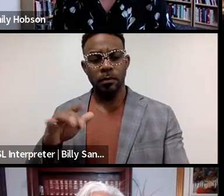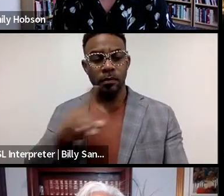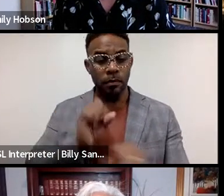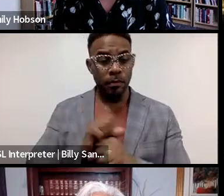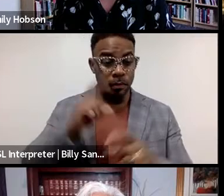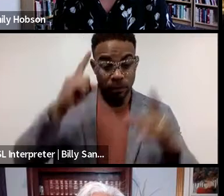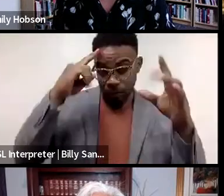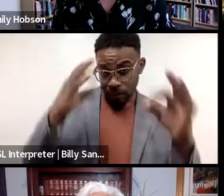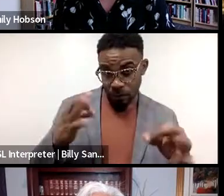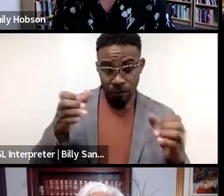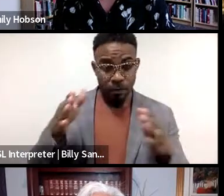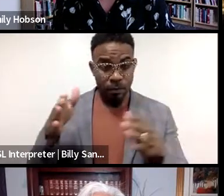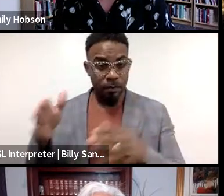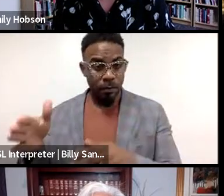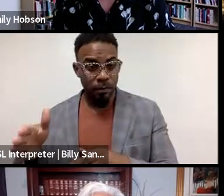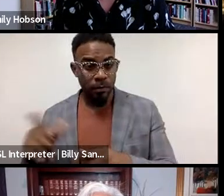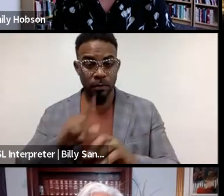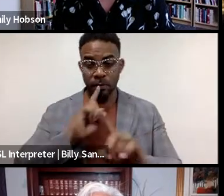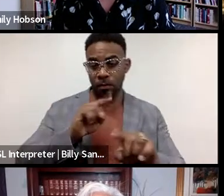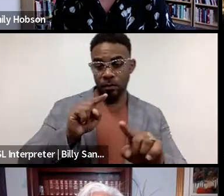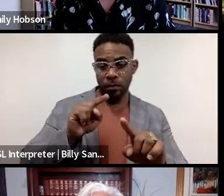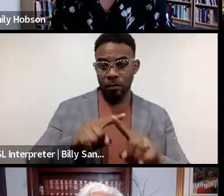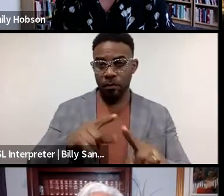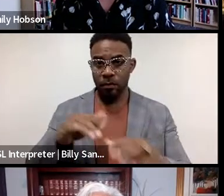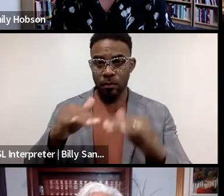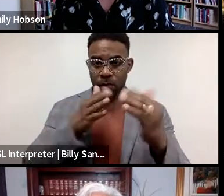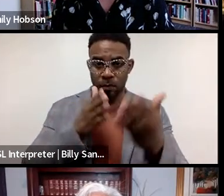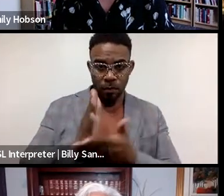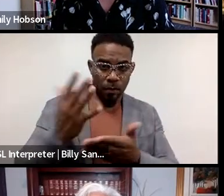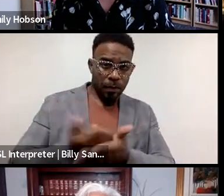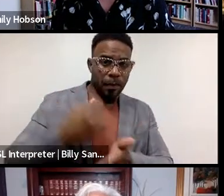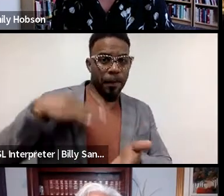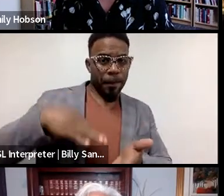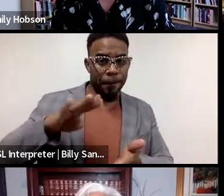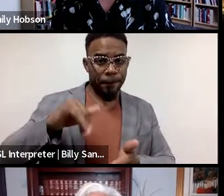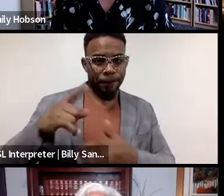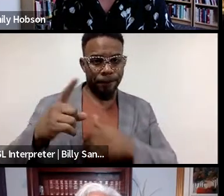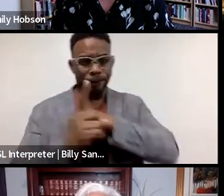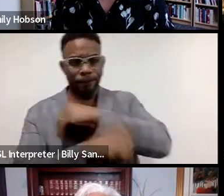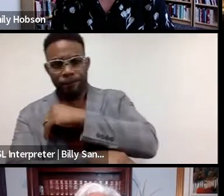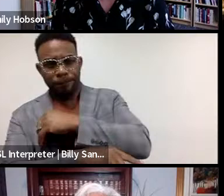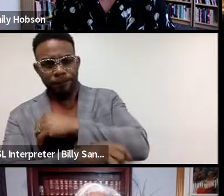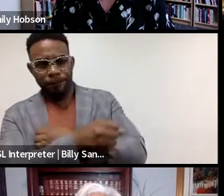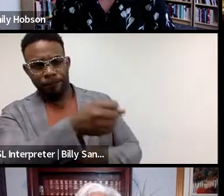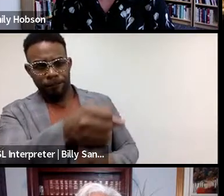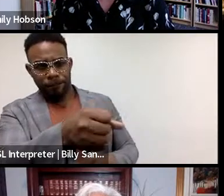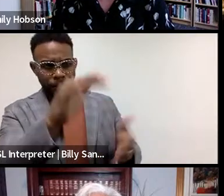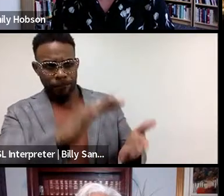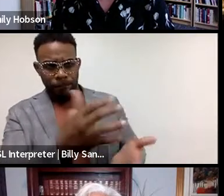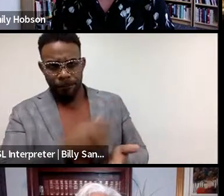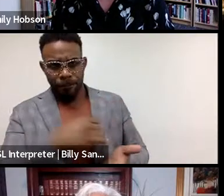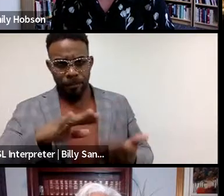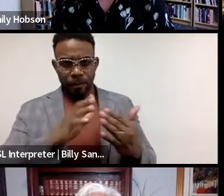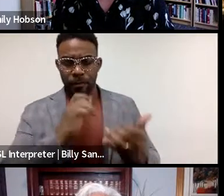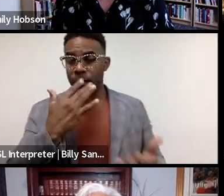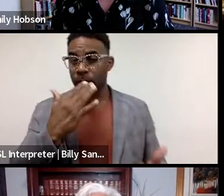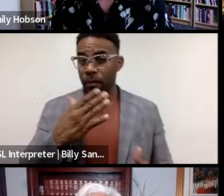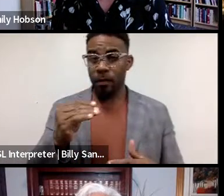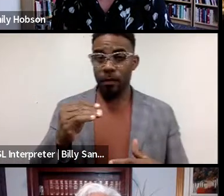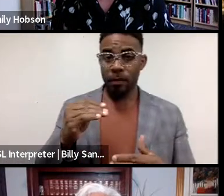ultimate decision in many ways to respond to civil rights gains by criminalizing low-income communities of color